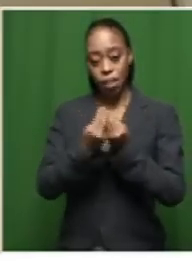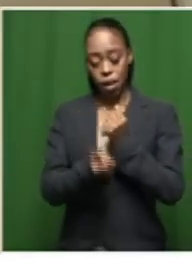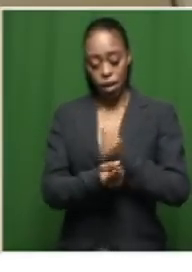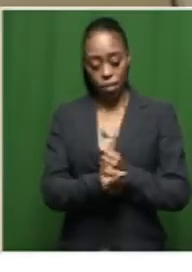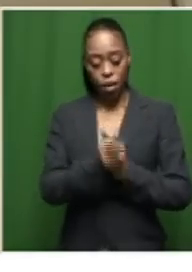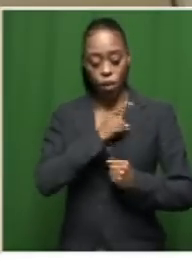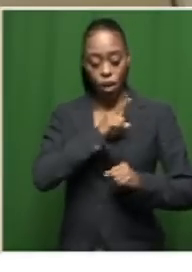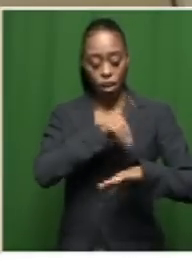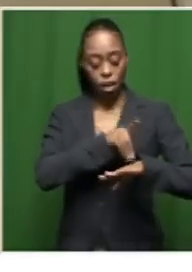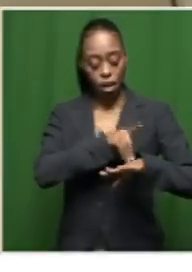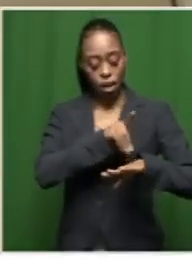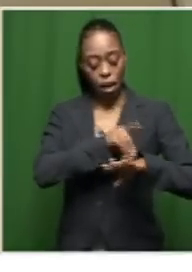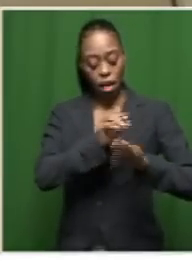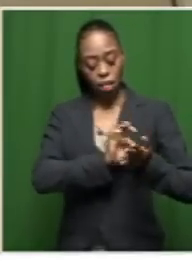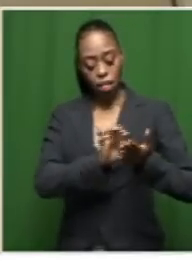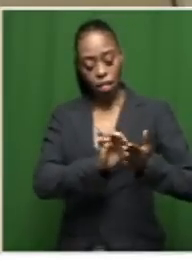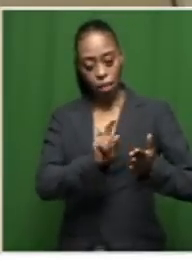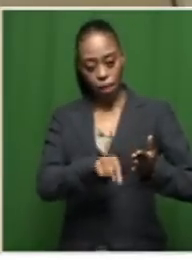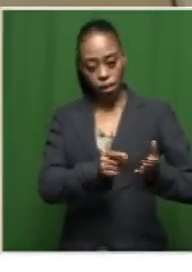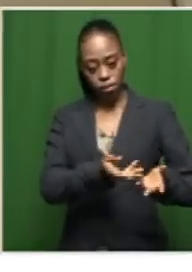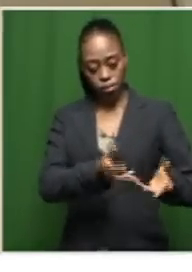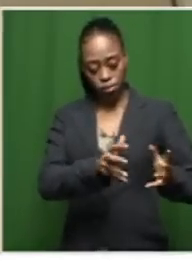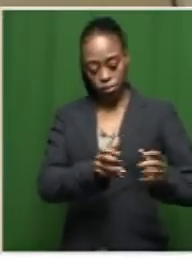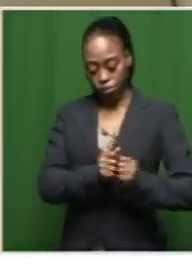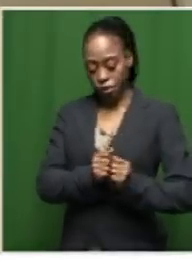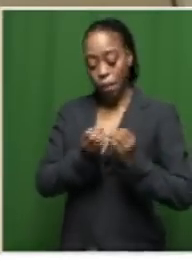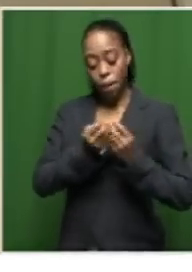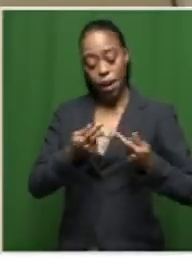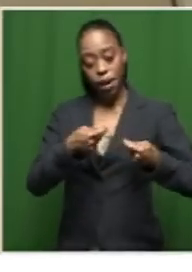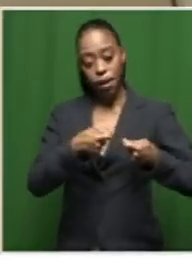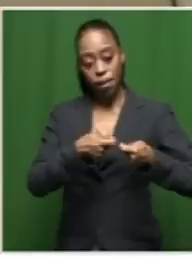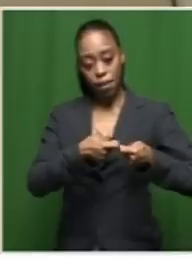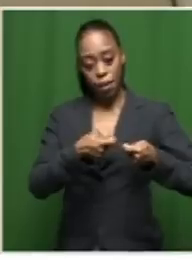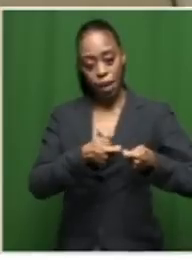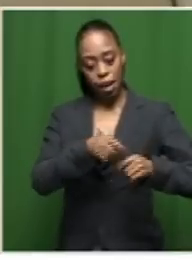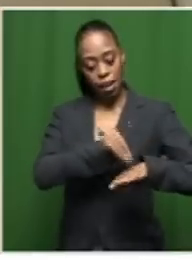is data being very clean in funds. Many funds, their data